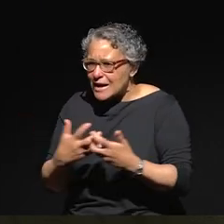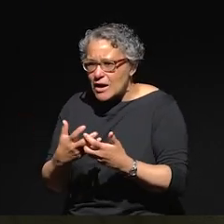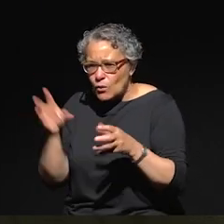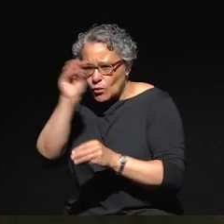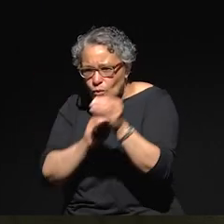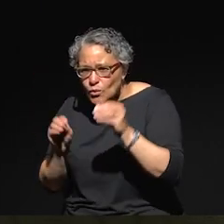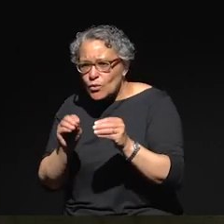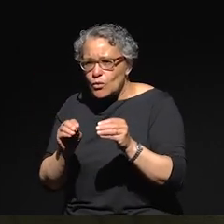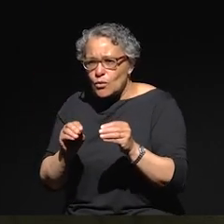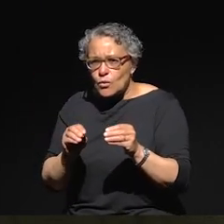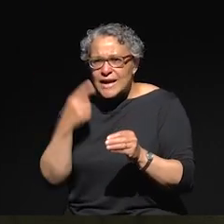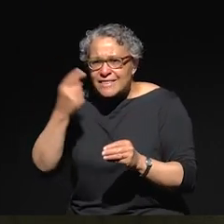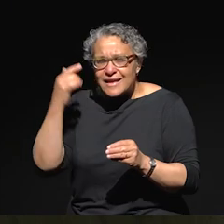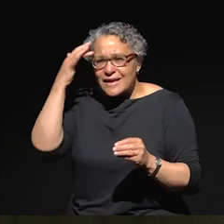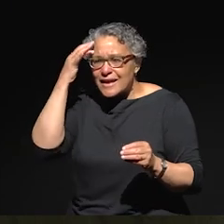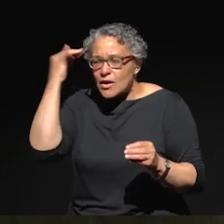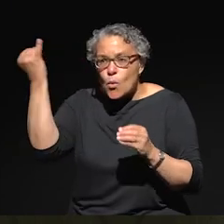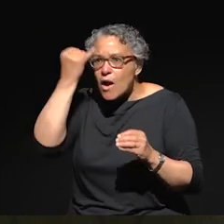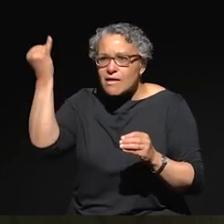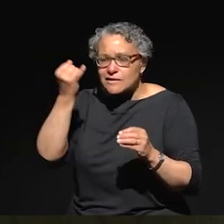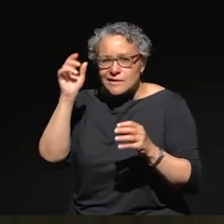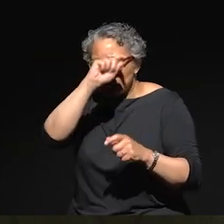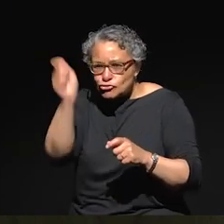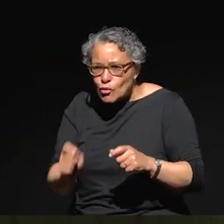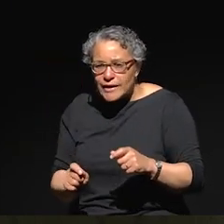he's thinking while drawing. It's the drawing prompts the thinking.